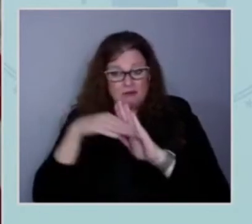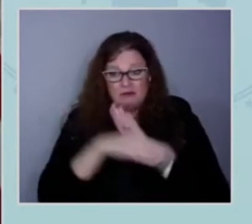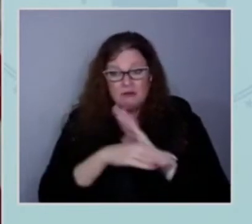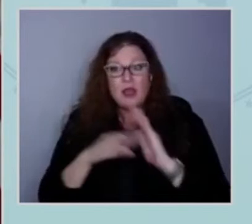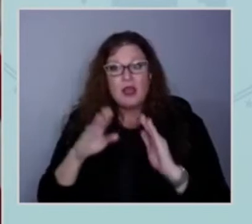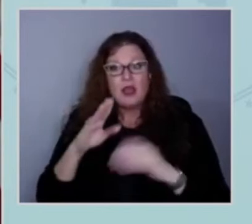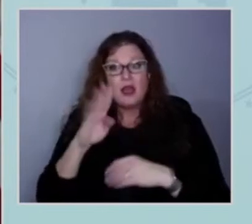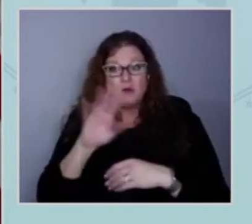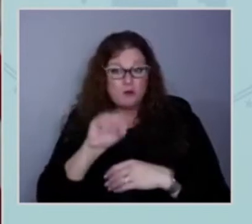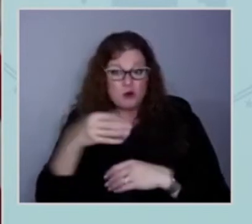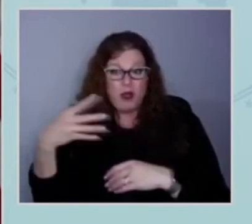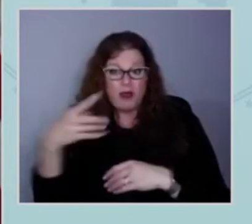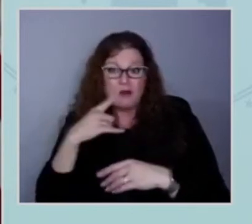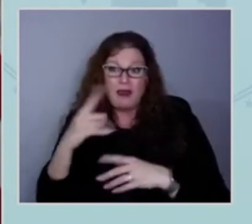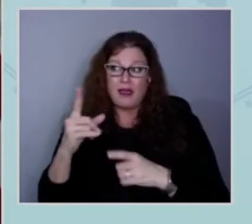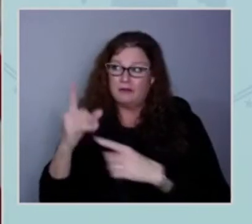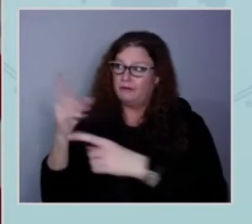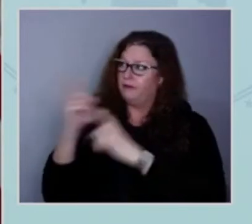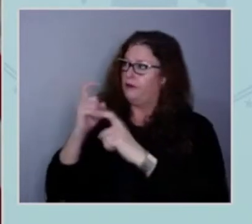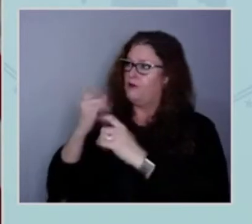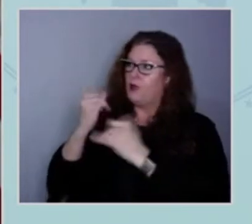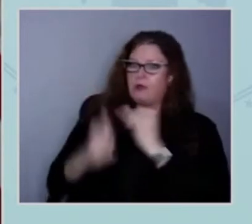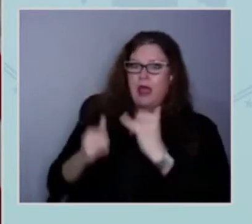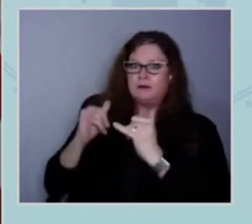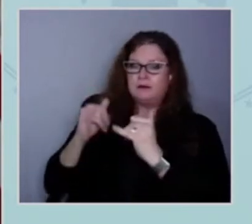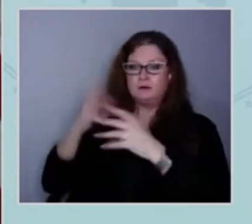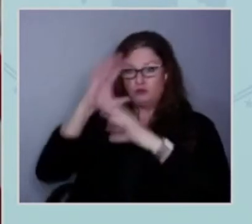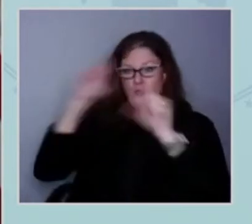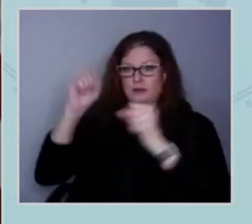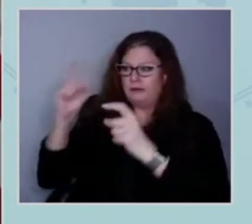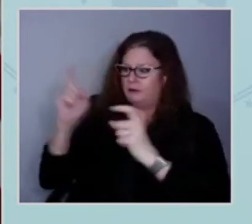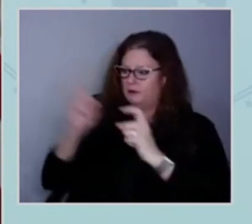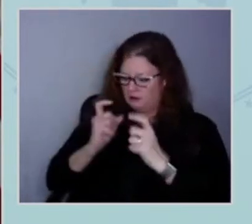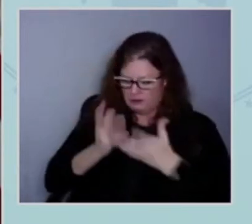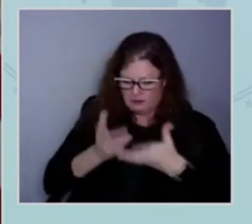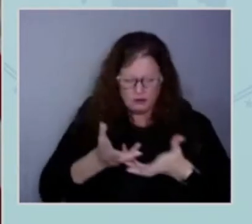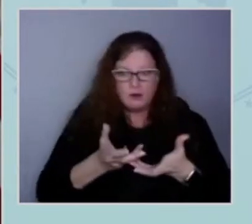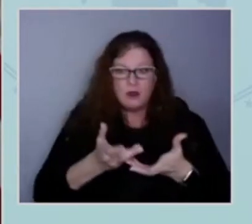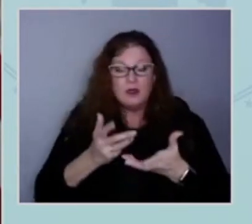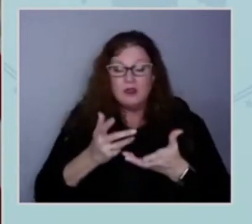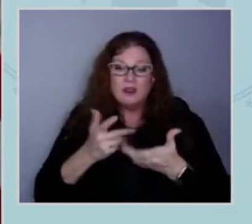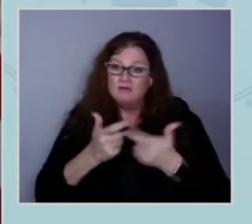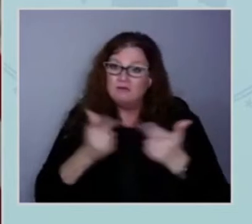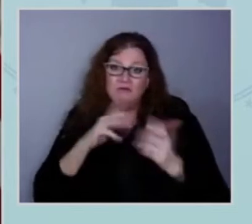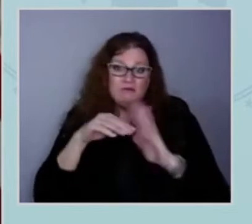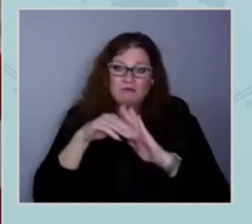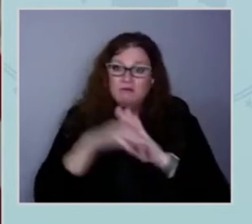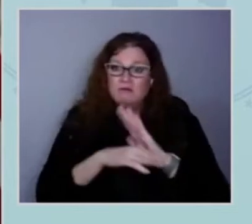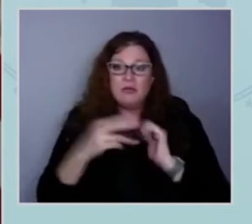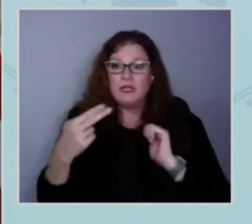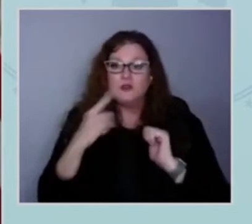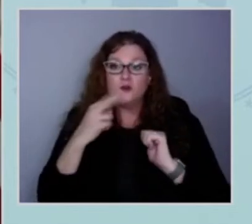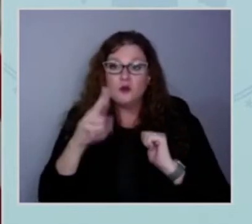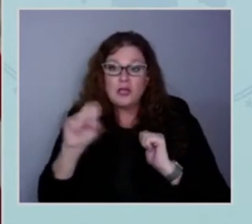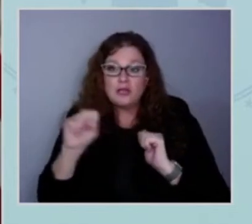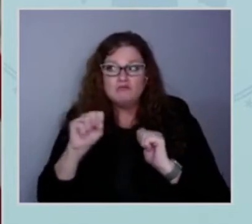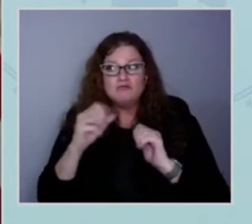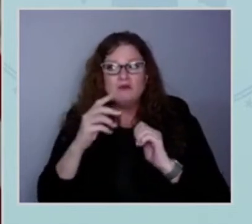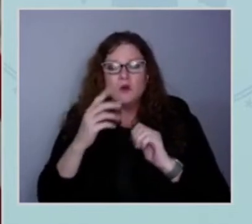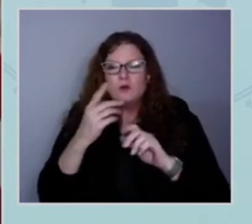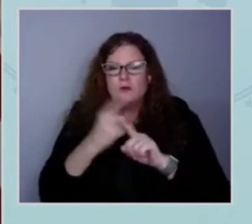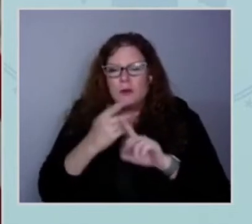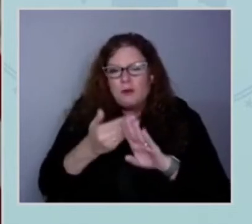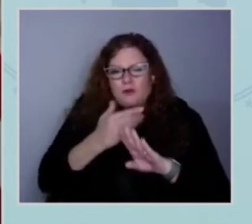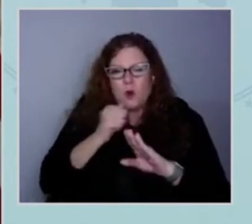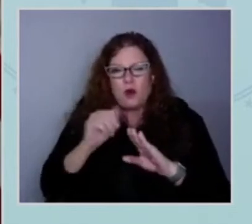in 2008 that Barack and I inherited from the last administration. It was the most